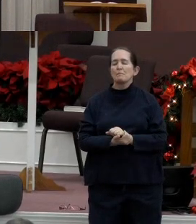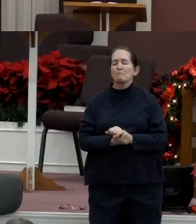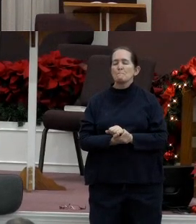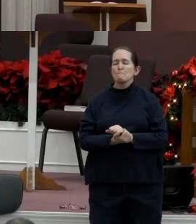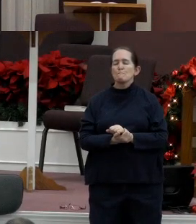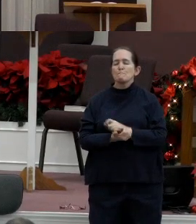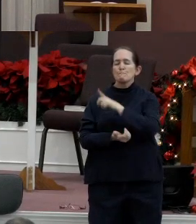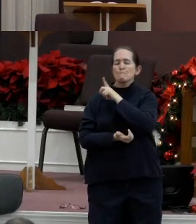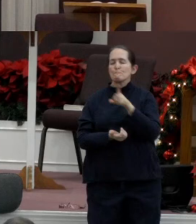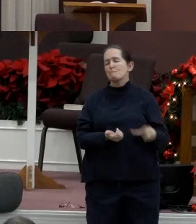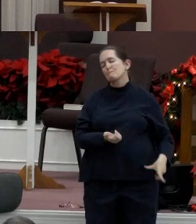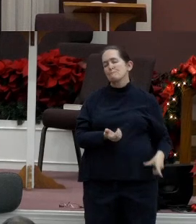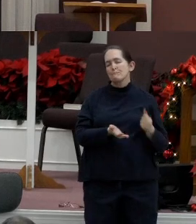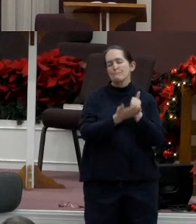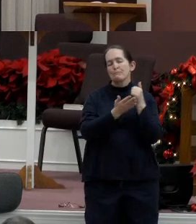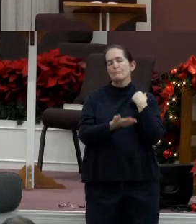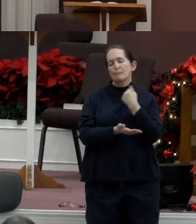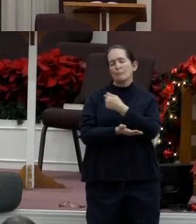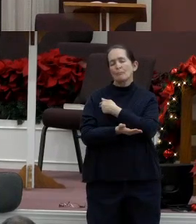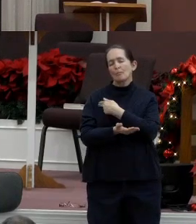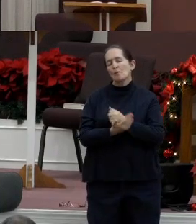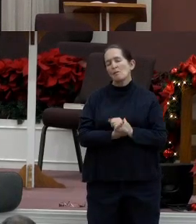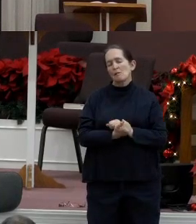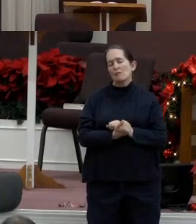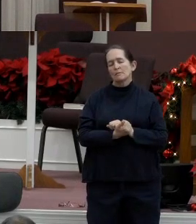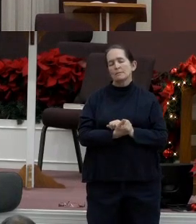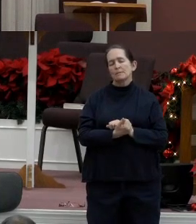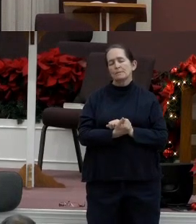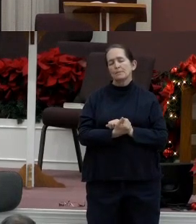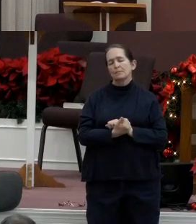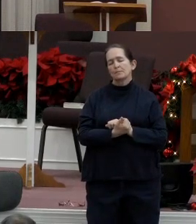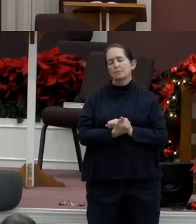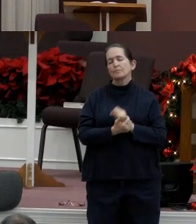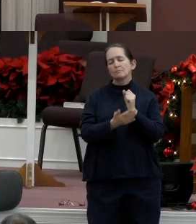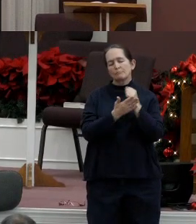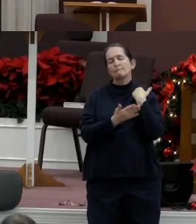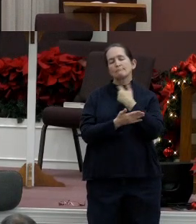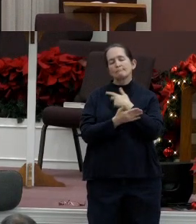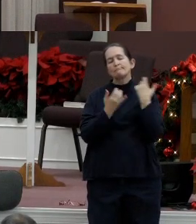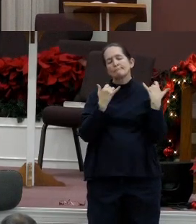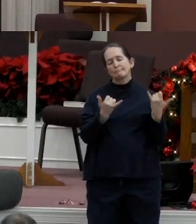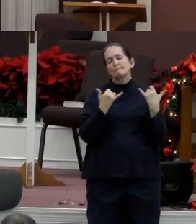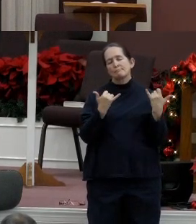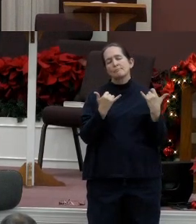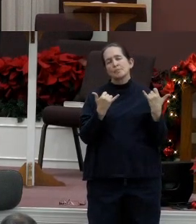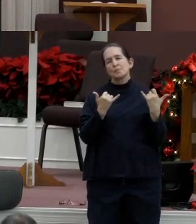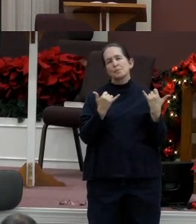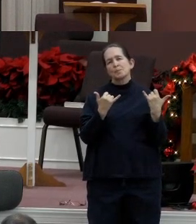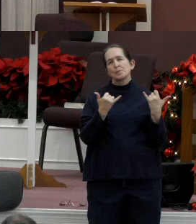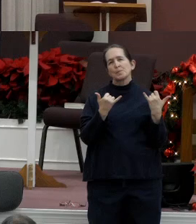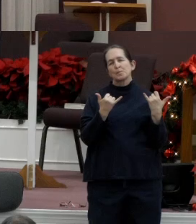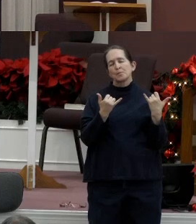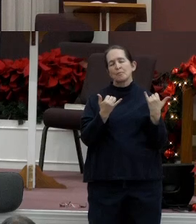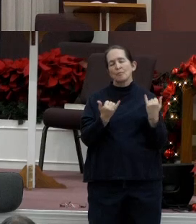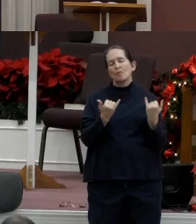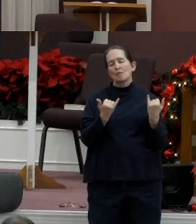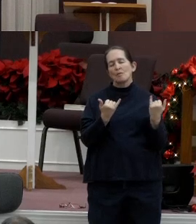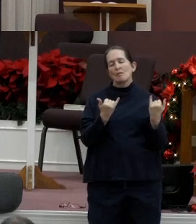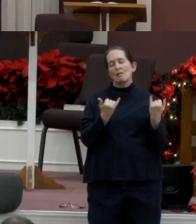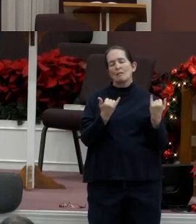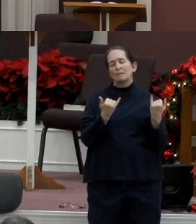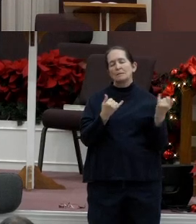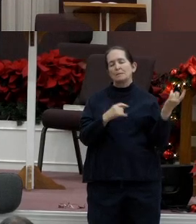Lord, help us. Help us right now, this day,